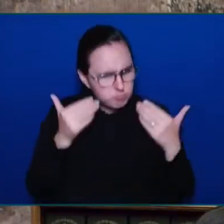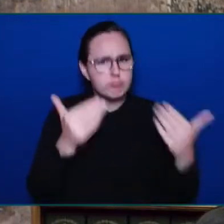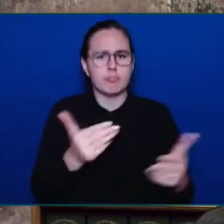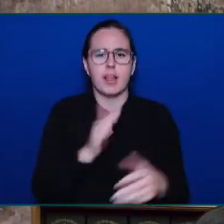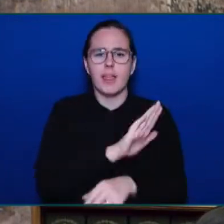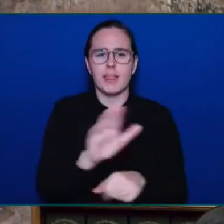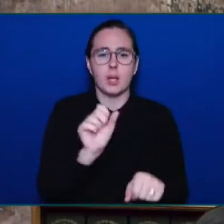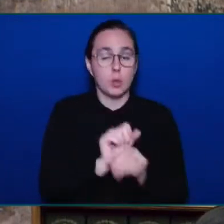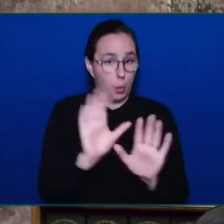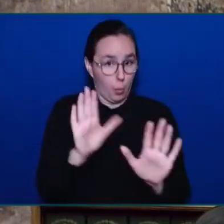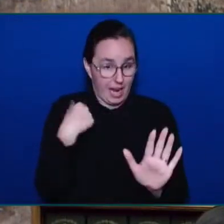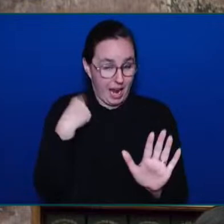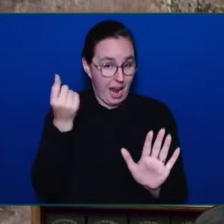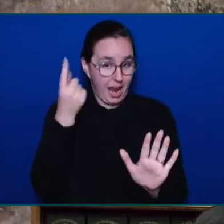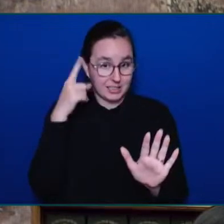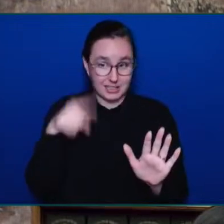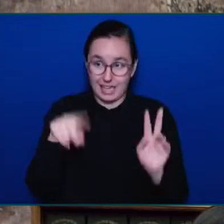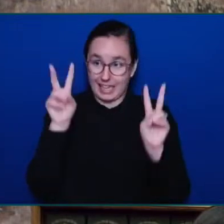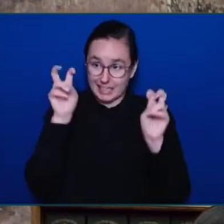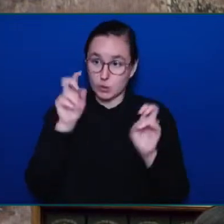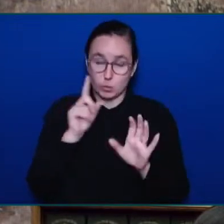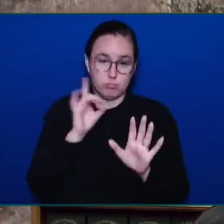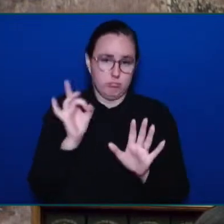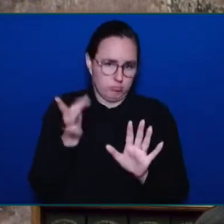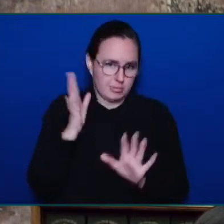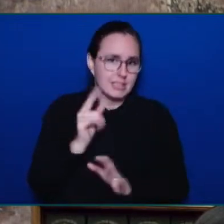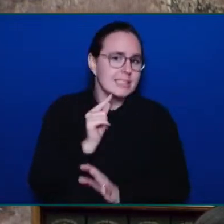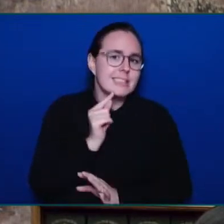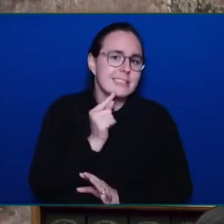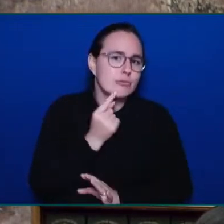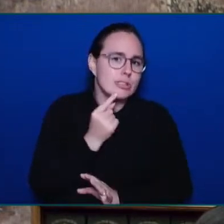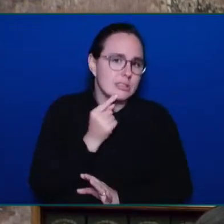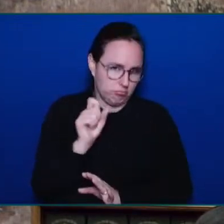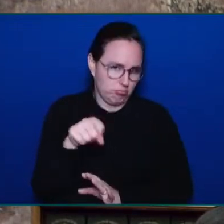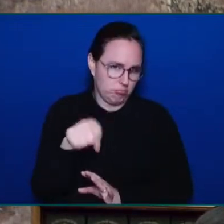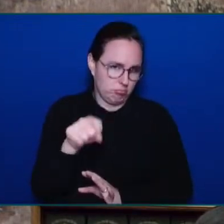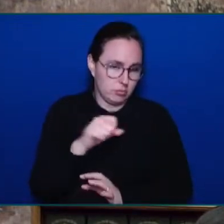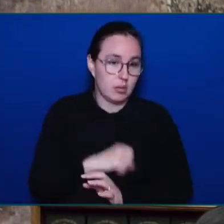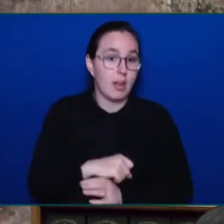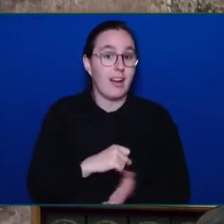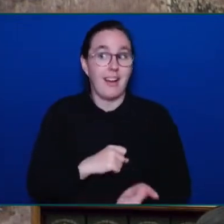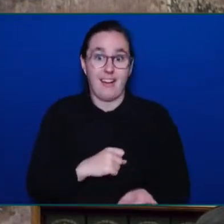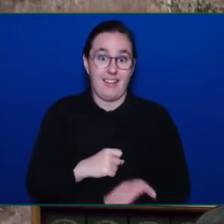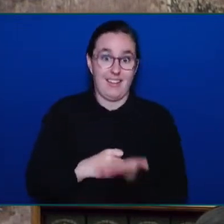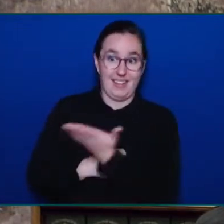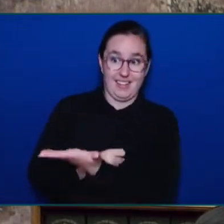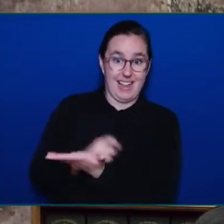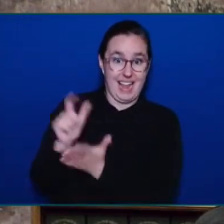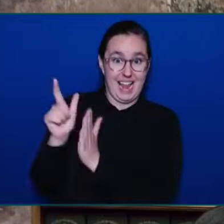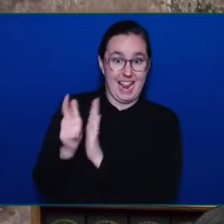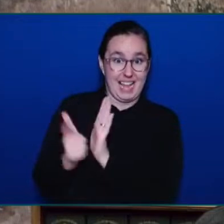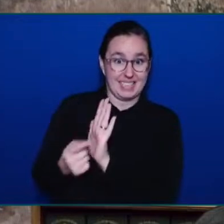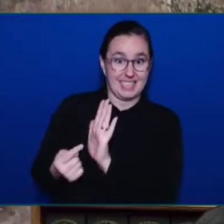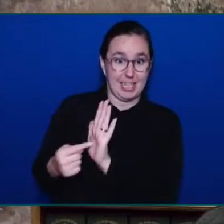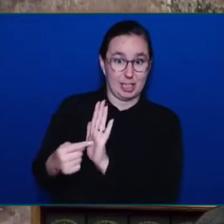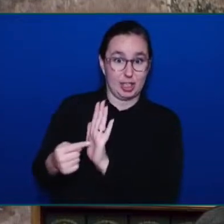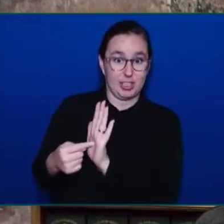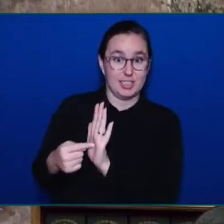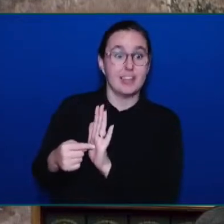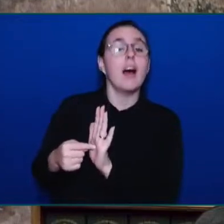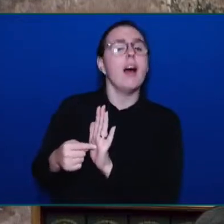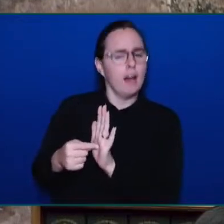today's legislation that has been tabled, part and part of that work, Honourable Speaker. We've done a lot. There's more to do, and we will continue to